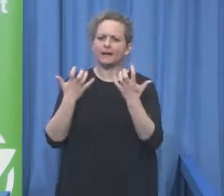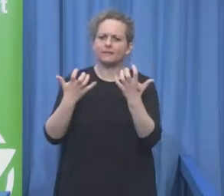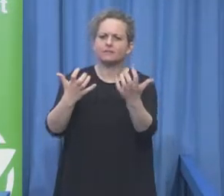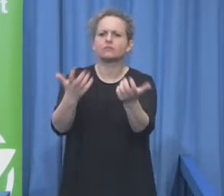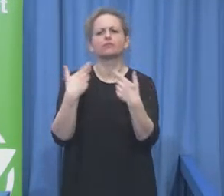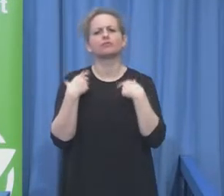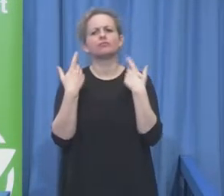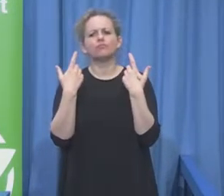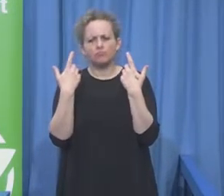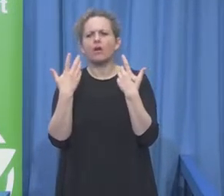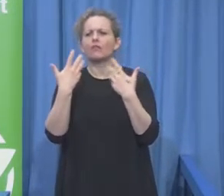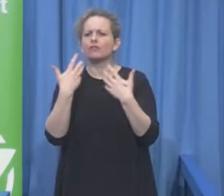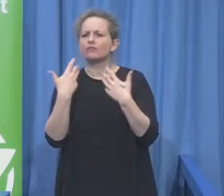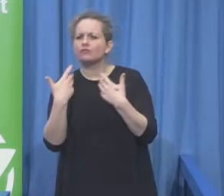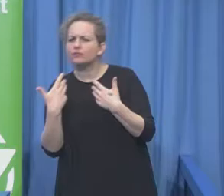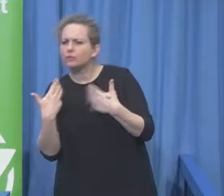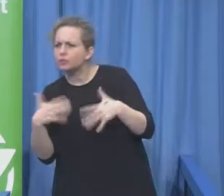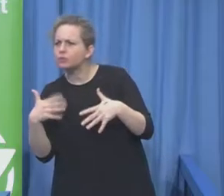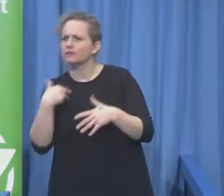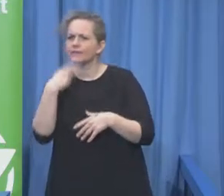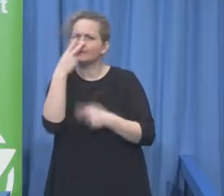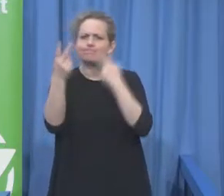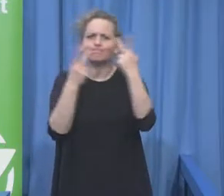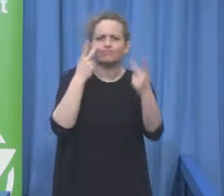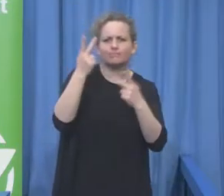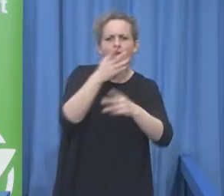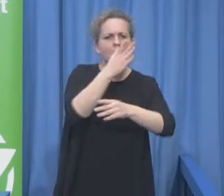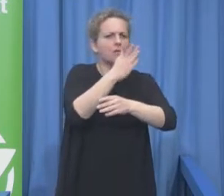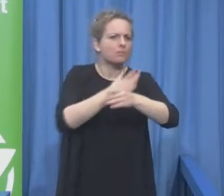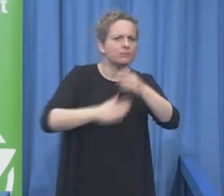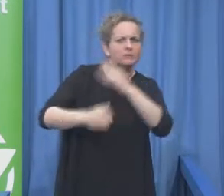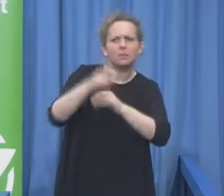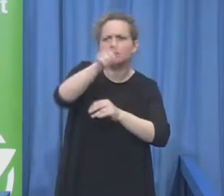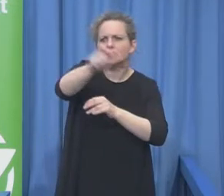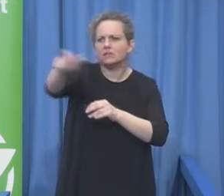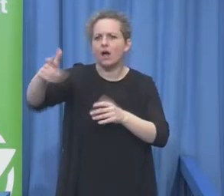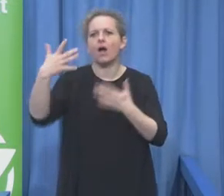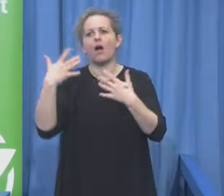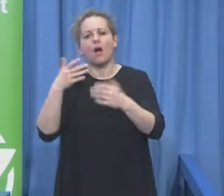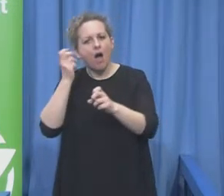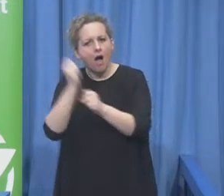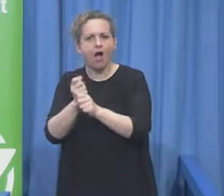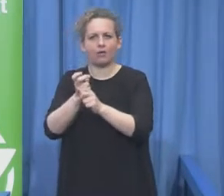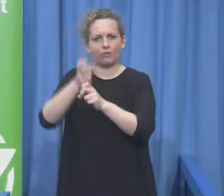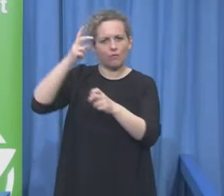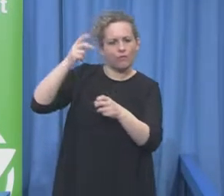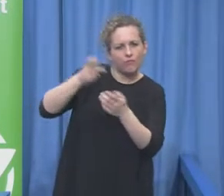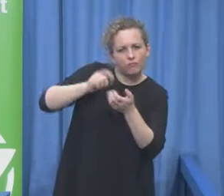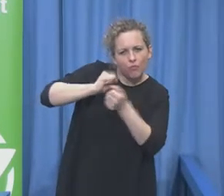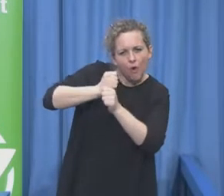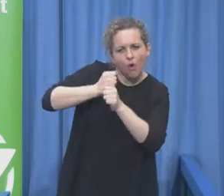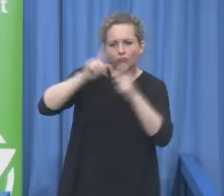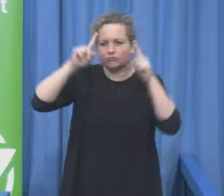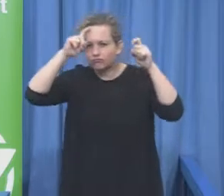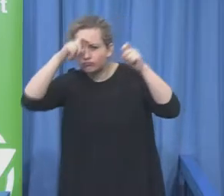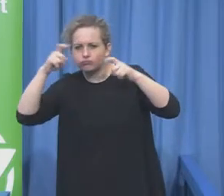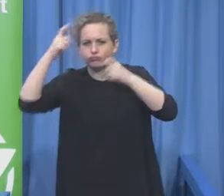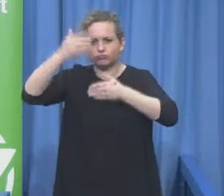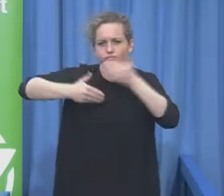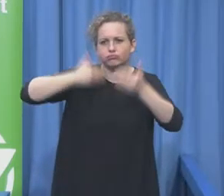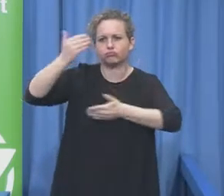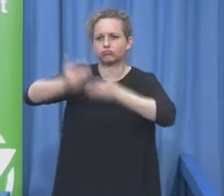India, the challenges are multifold. If you see here, we have a diverse workforce. We have dispersed population of people with